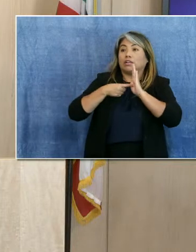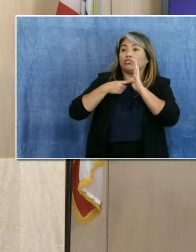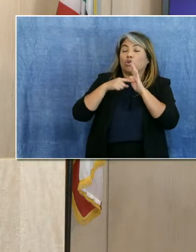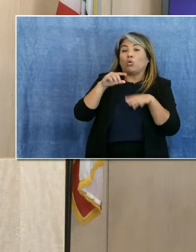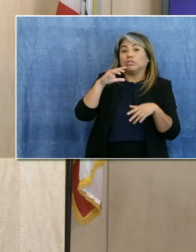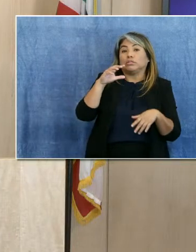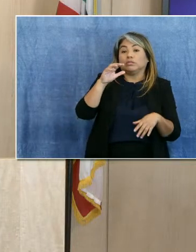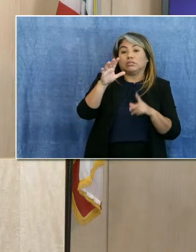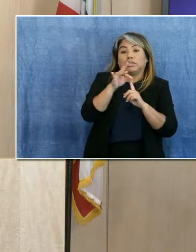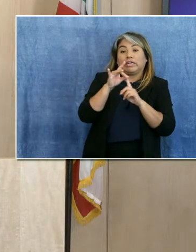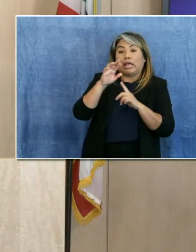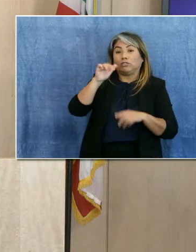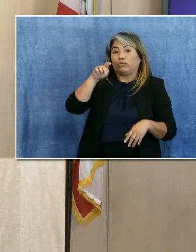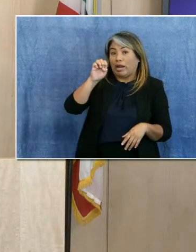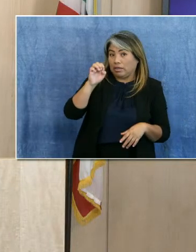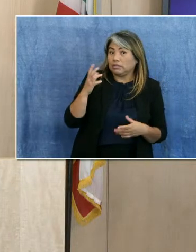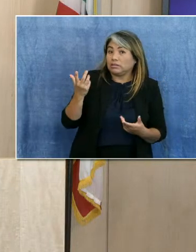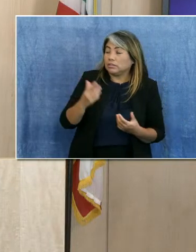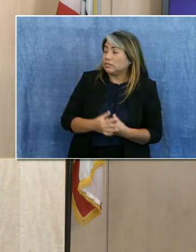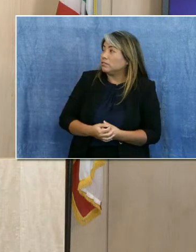so that